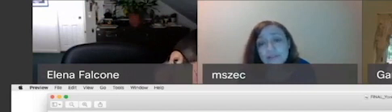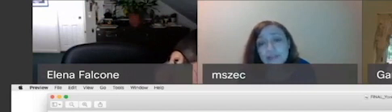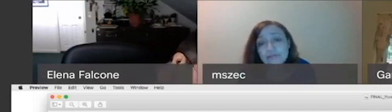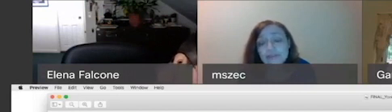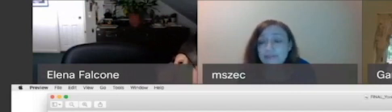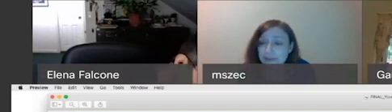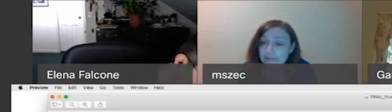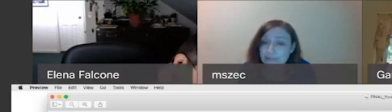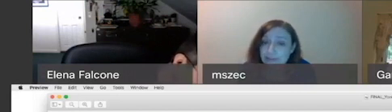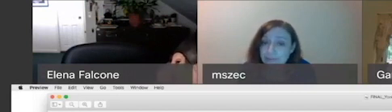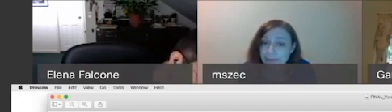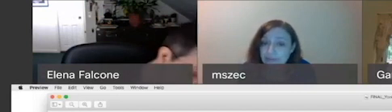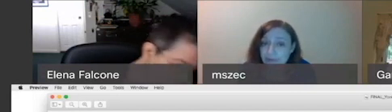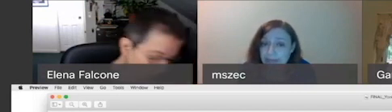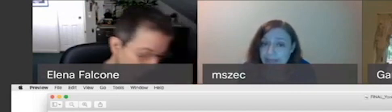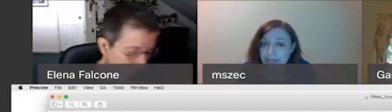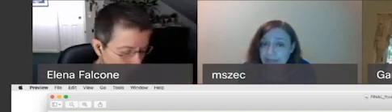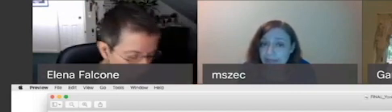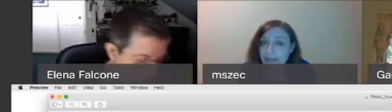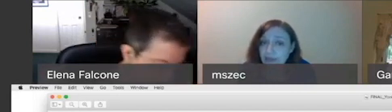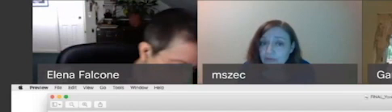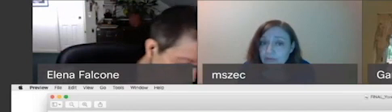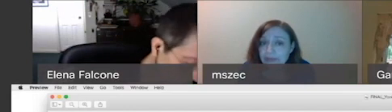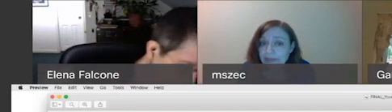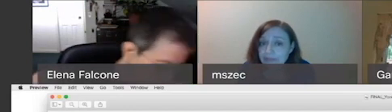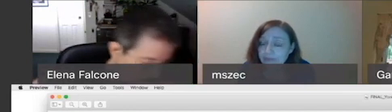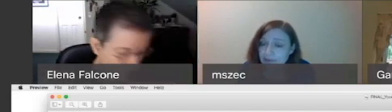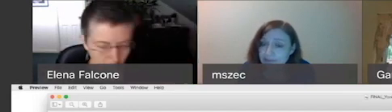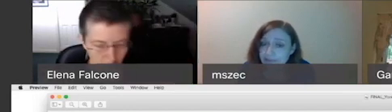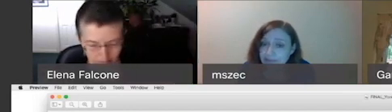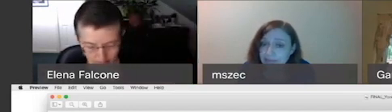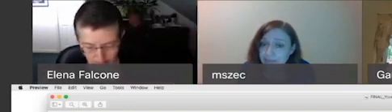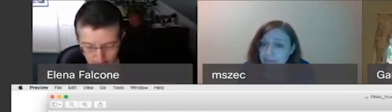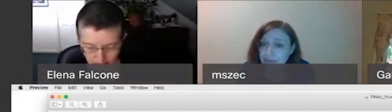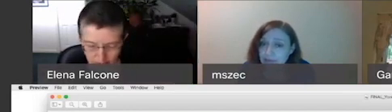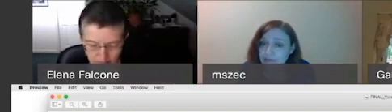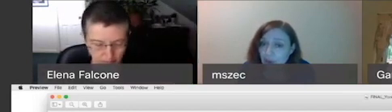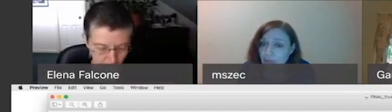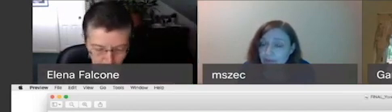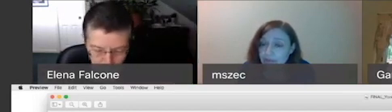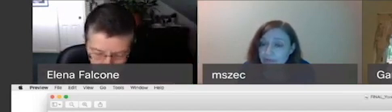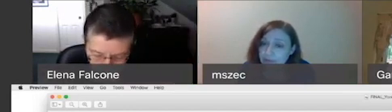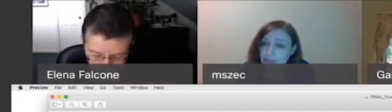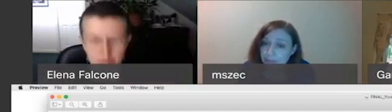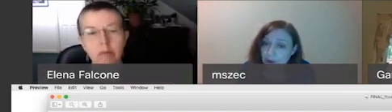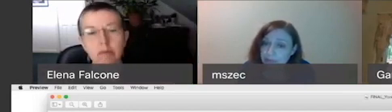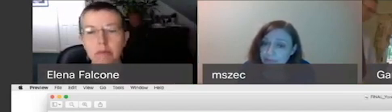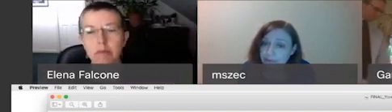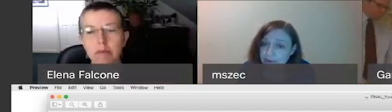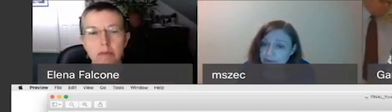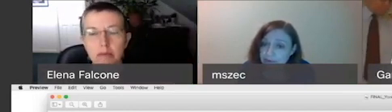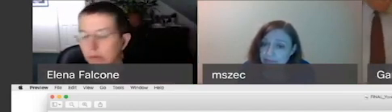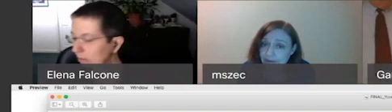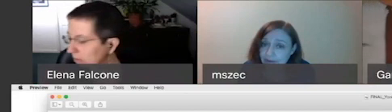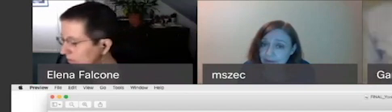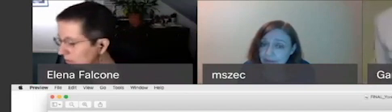notice if the tenancy is being terminated. It goes by the length of residency. So if you've lived in the apartment